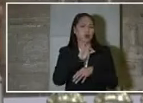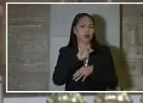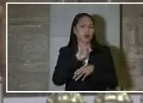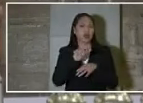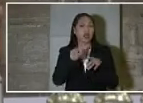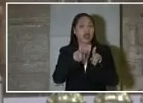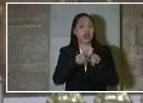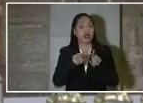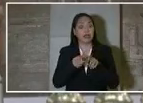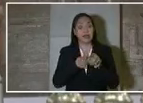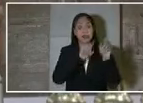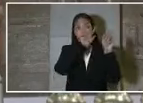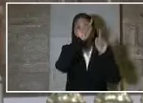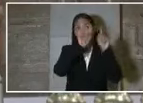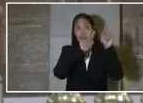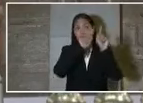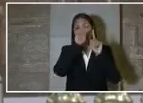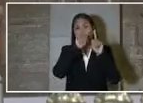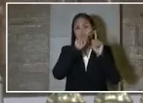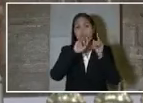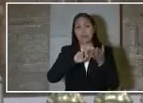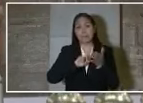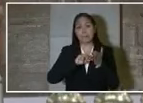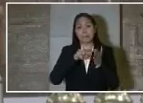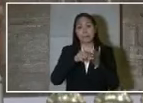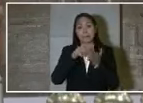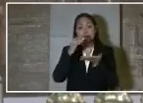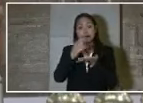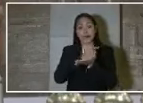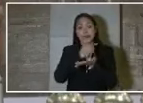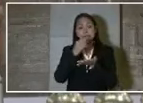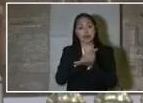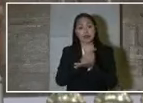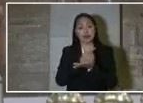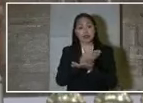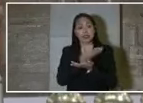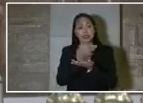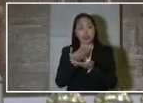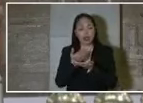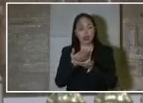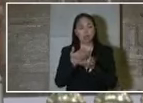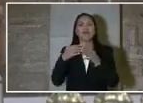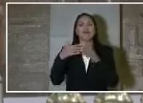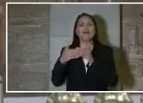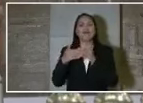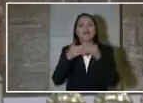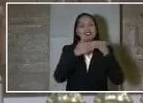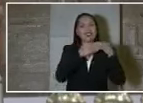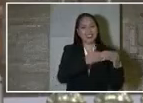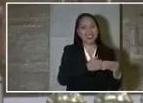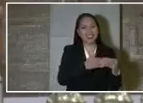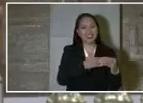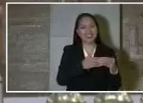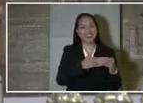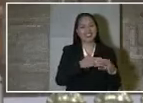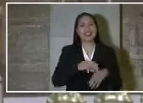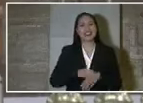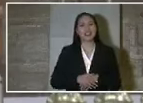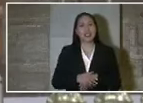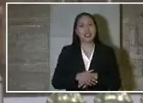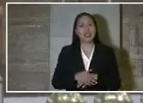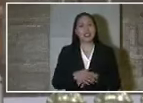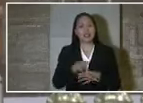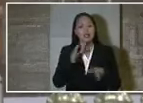Being the star in the gospel means you are just a guide. And when you